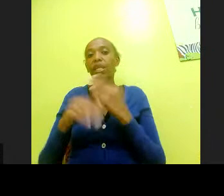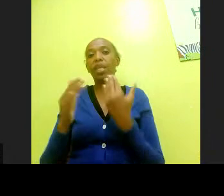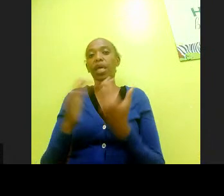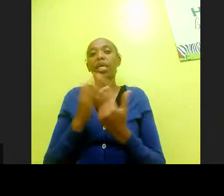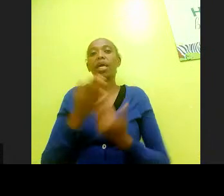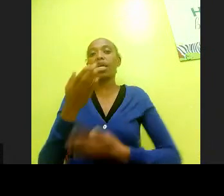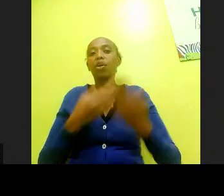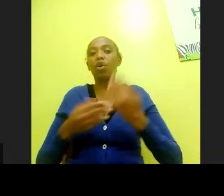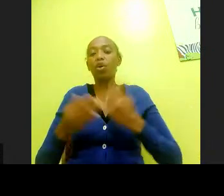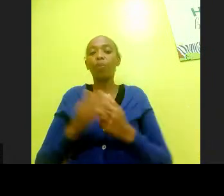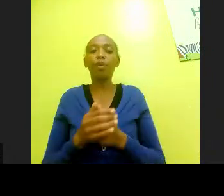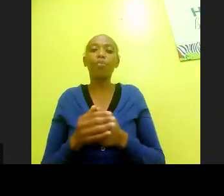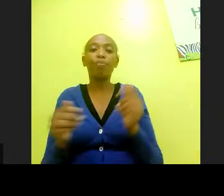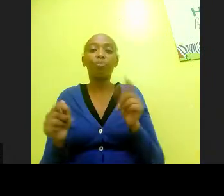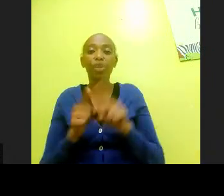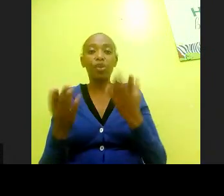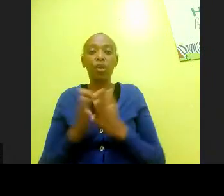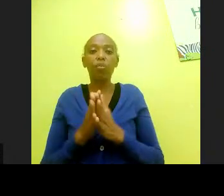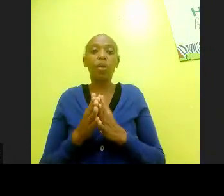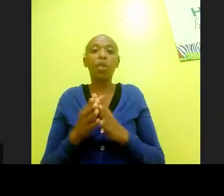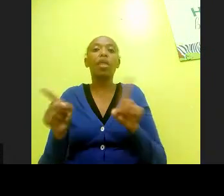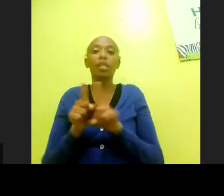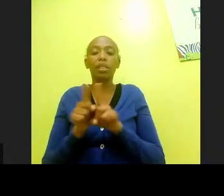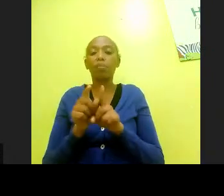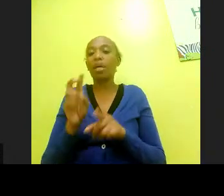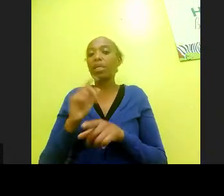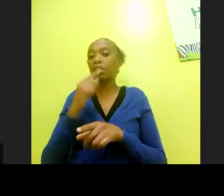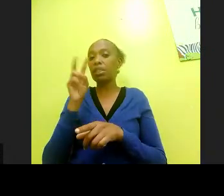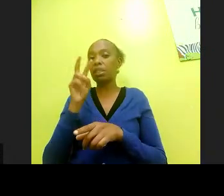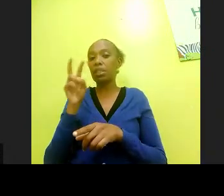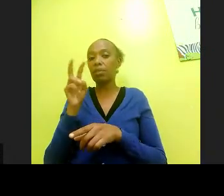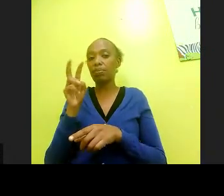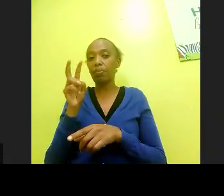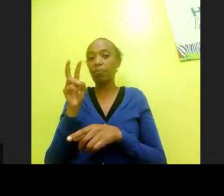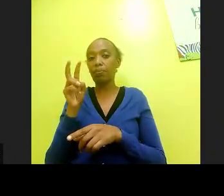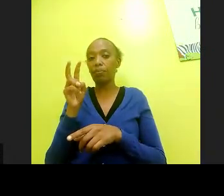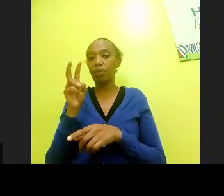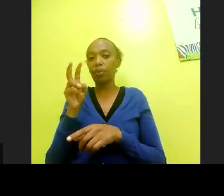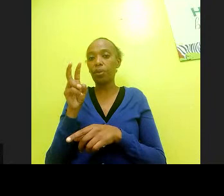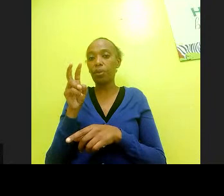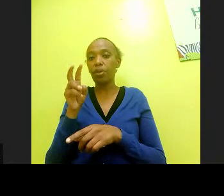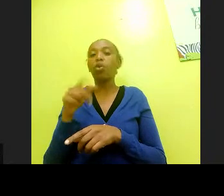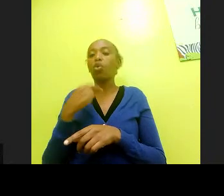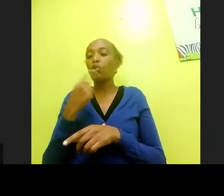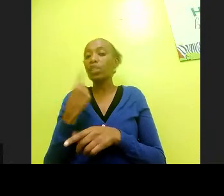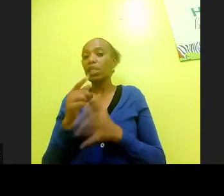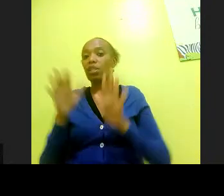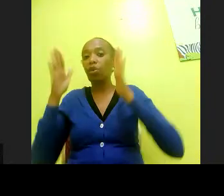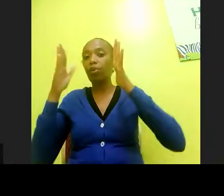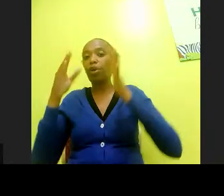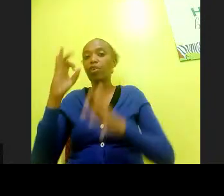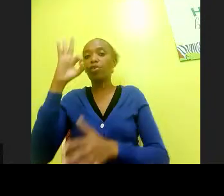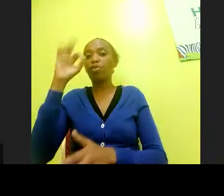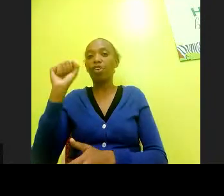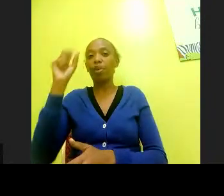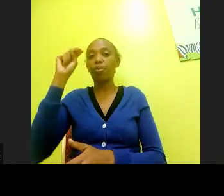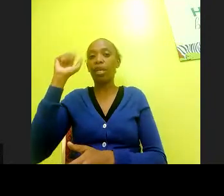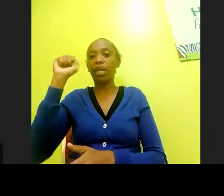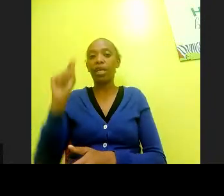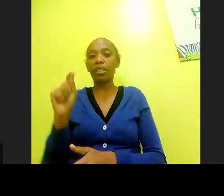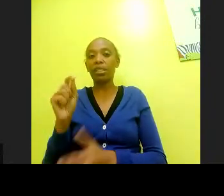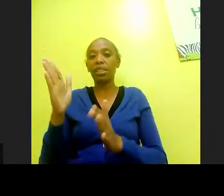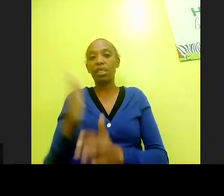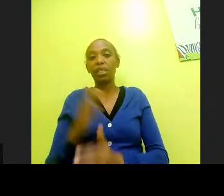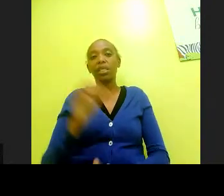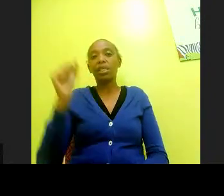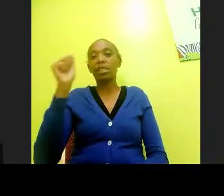Index. I also see that Pumi says, congratulations to Femnet, Salima, UNDP